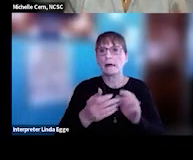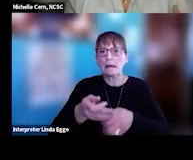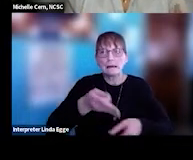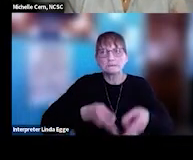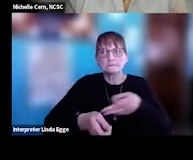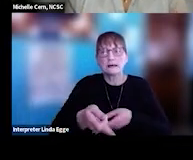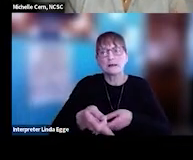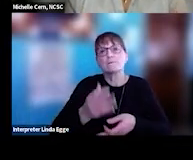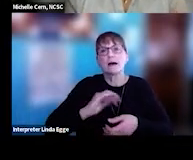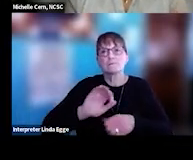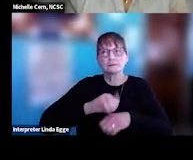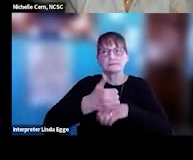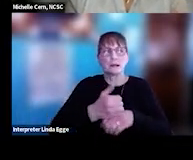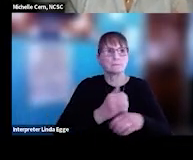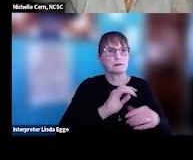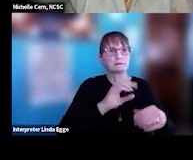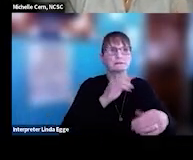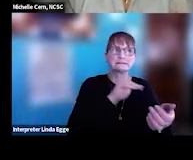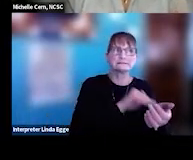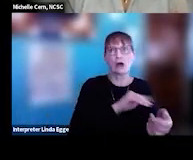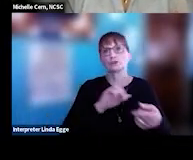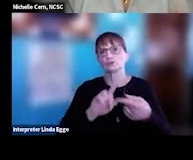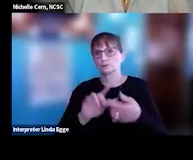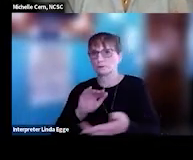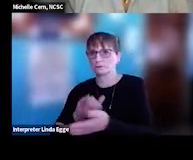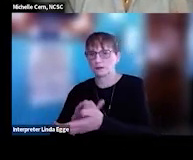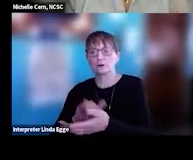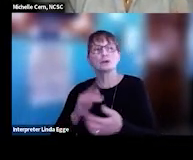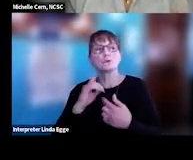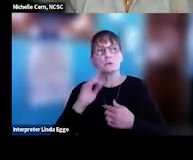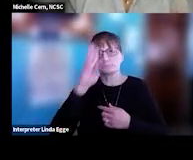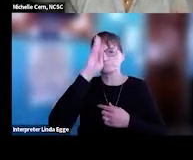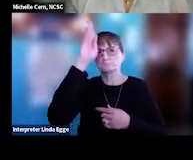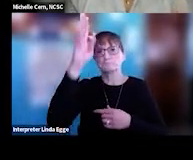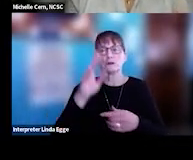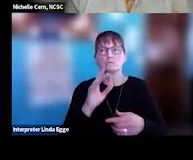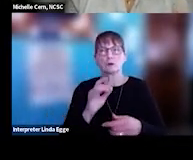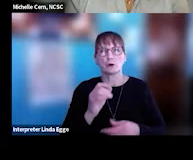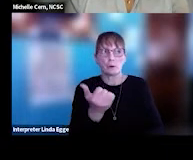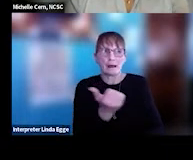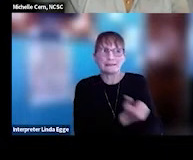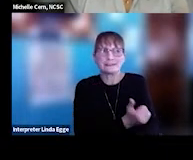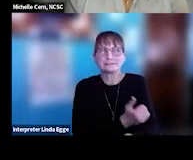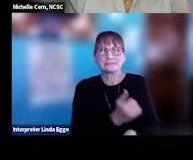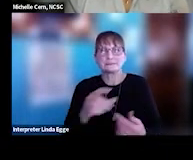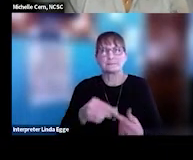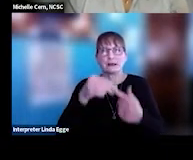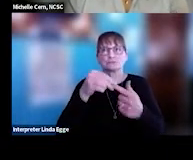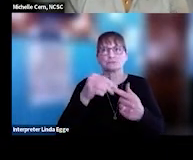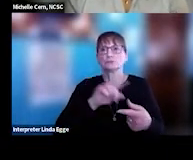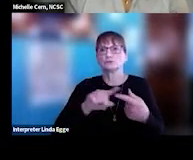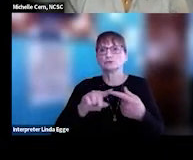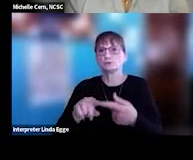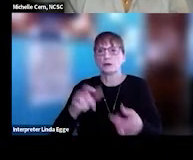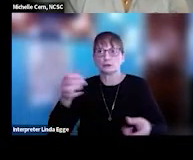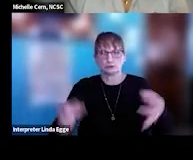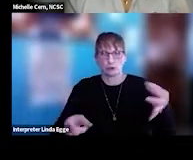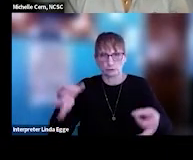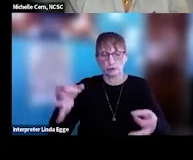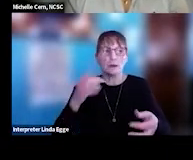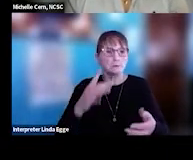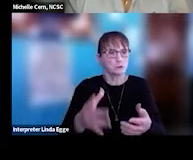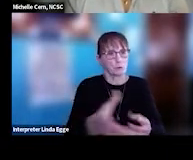instead of having it set up doctor to doctor, we created it to be addiction specialist to judge. So taking those medical